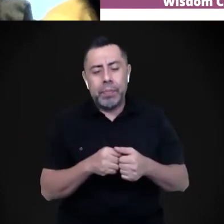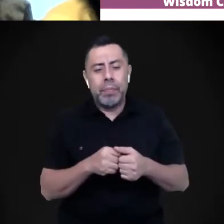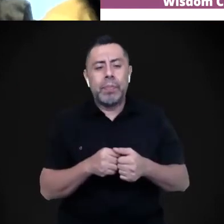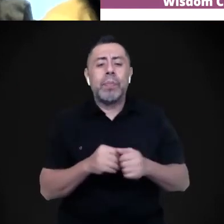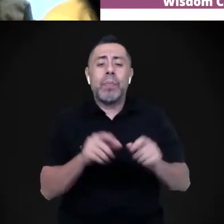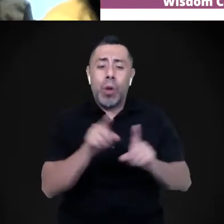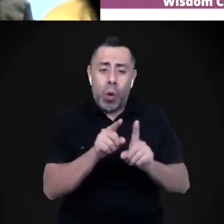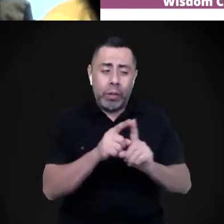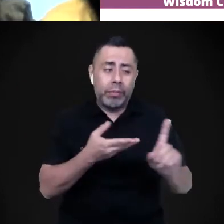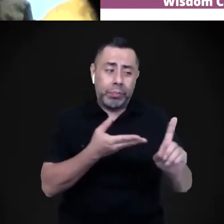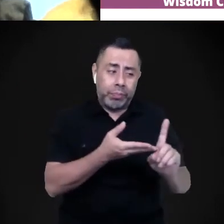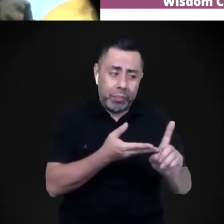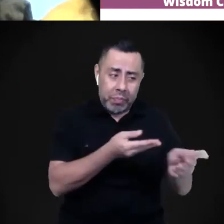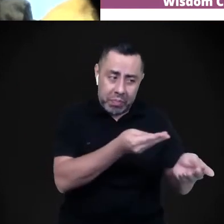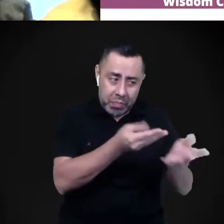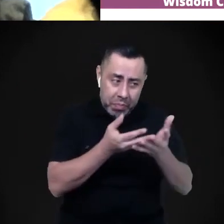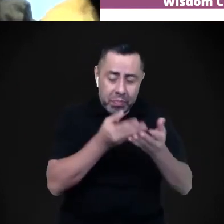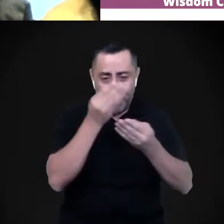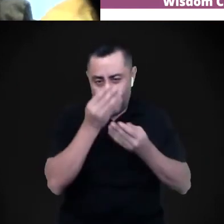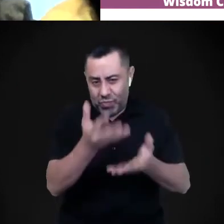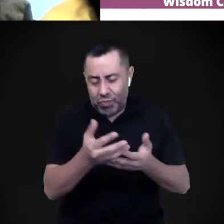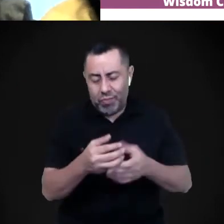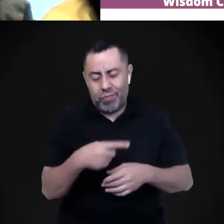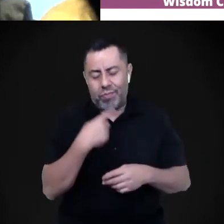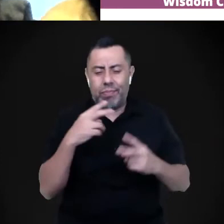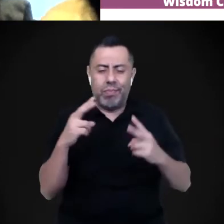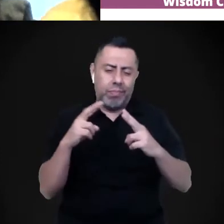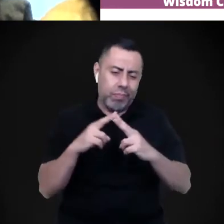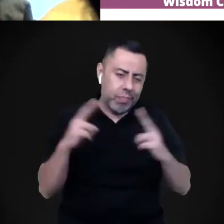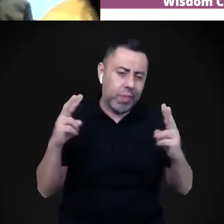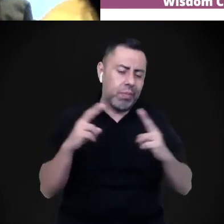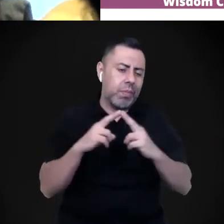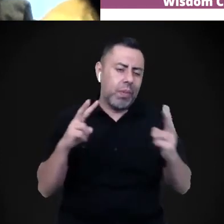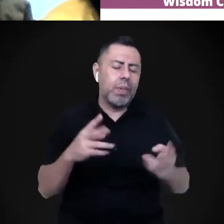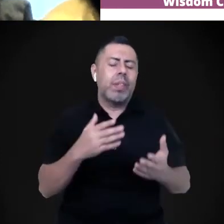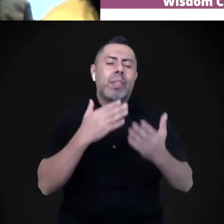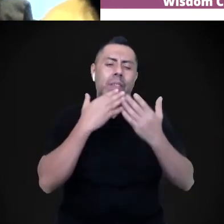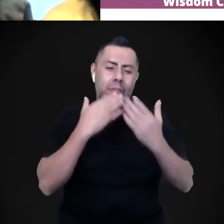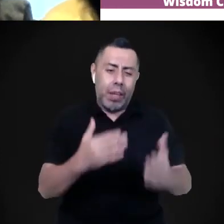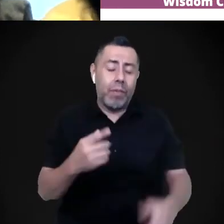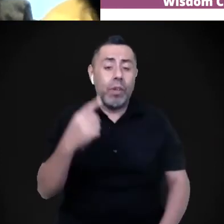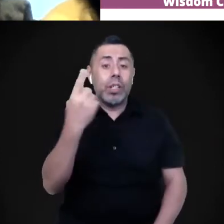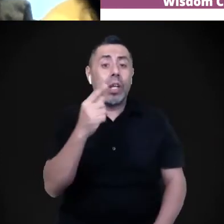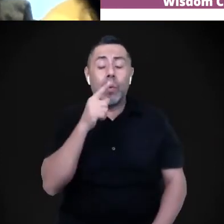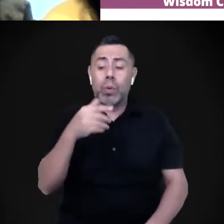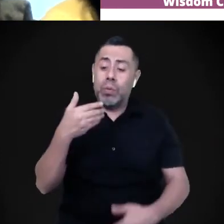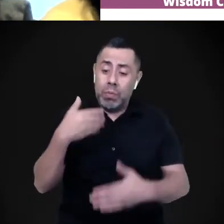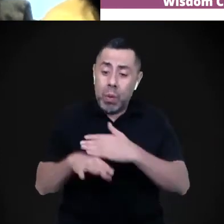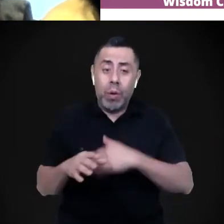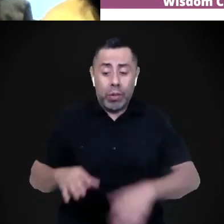she's very, very, very thankful that one of our own has come back to help us help her people.